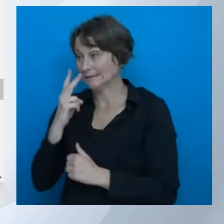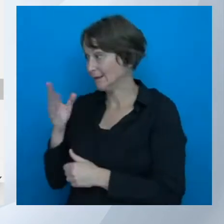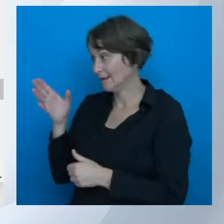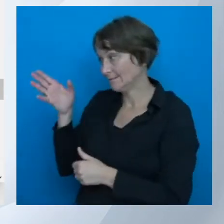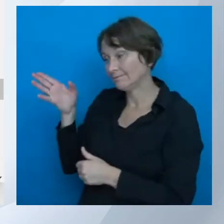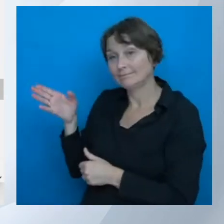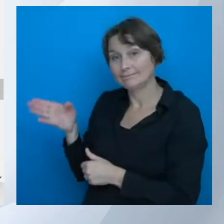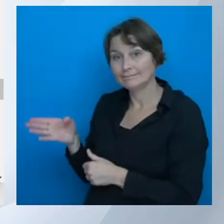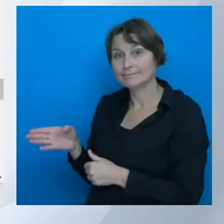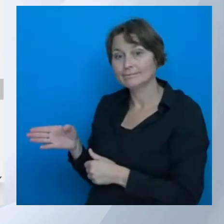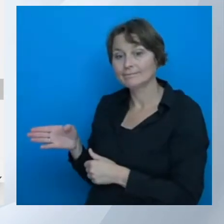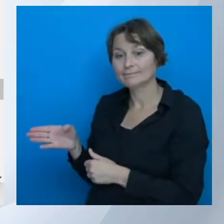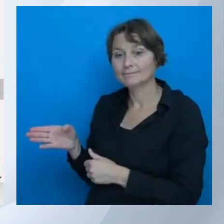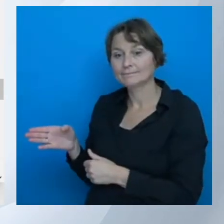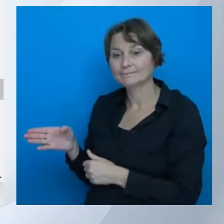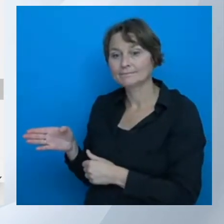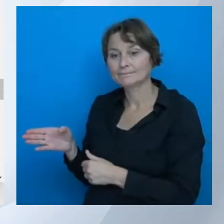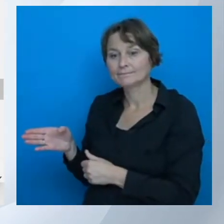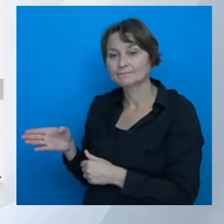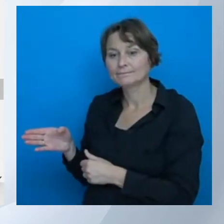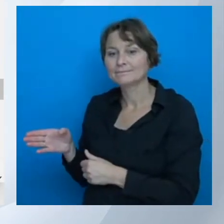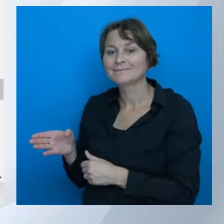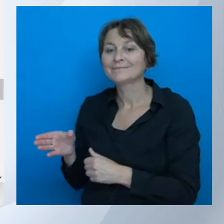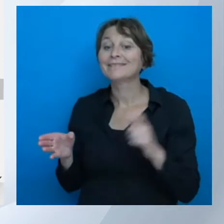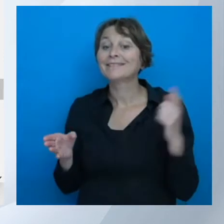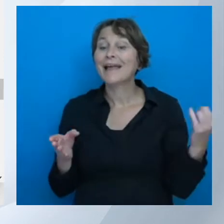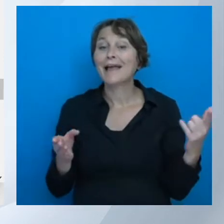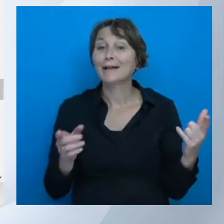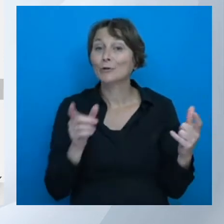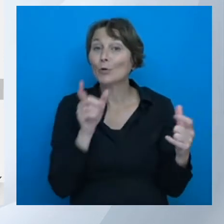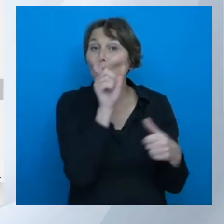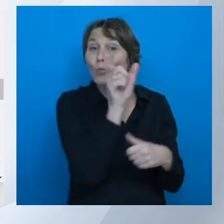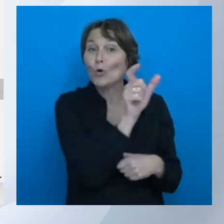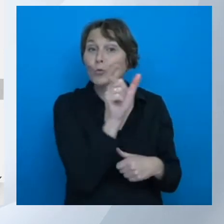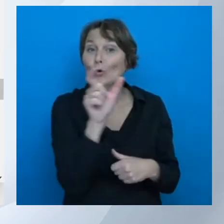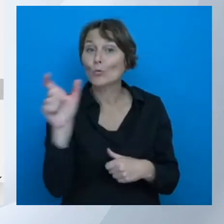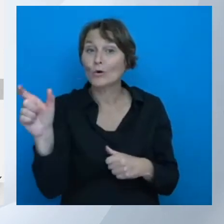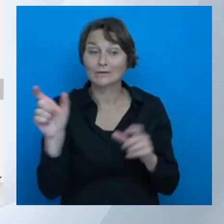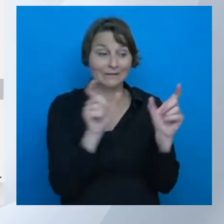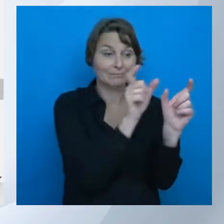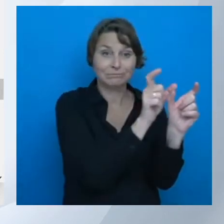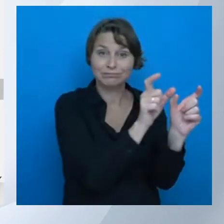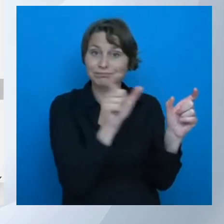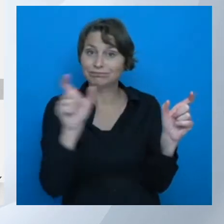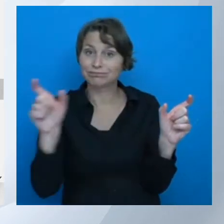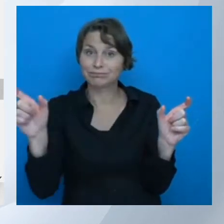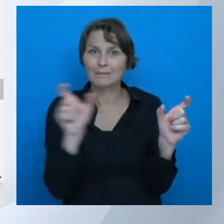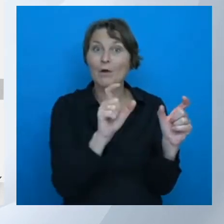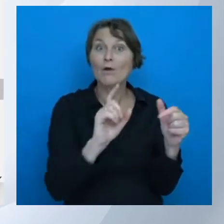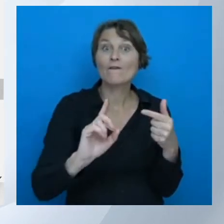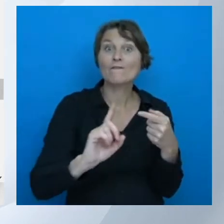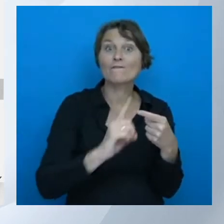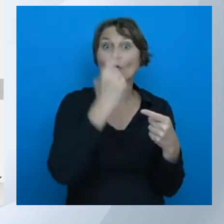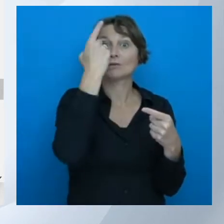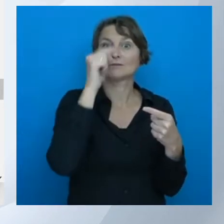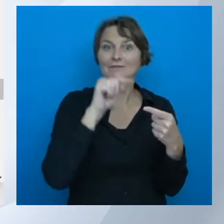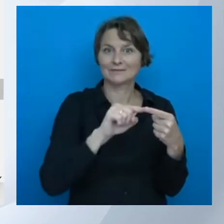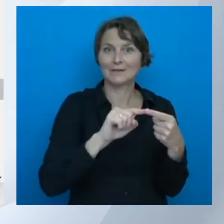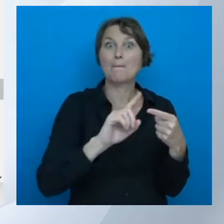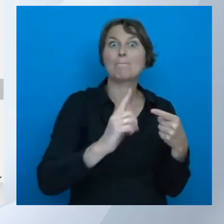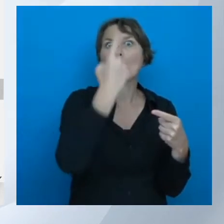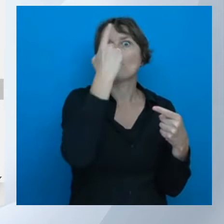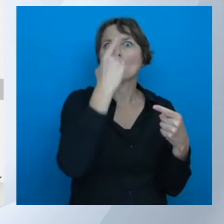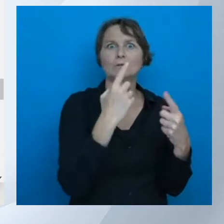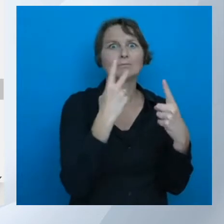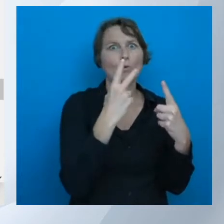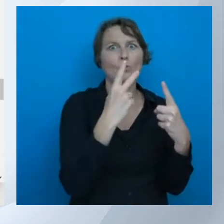from the sentence we gave it in an order that is, first is the most important word, and then the less important ones after